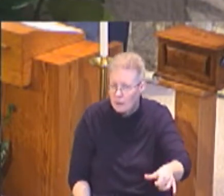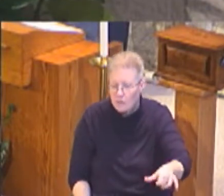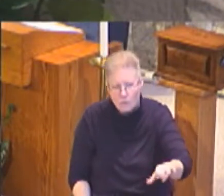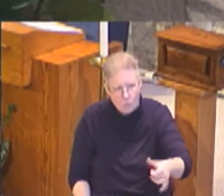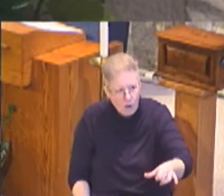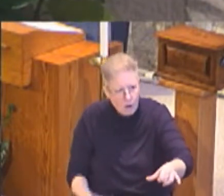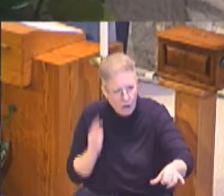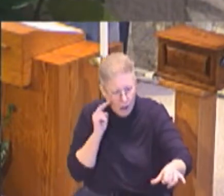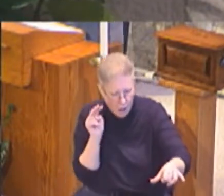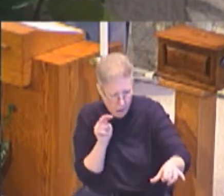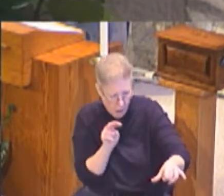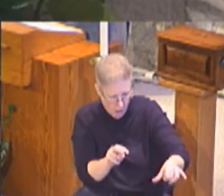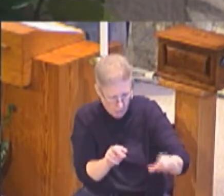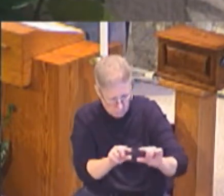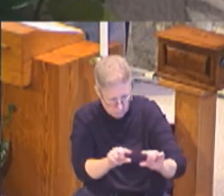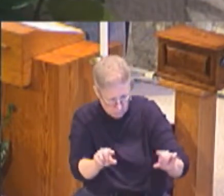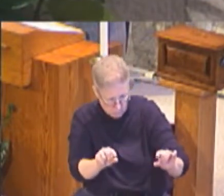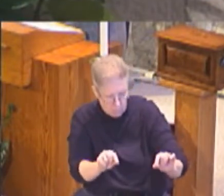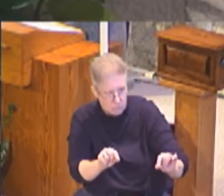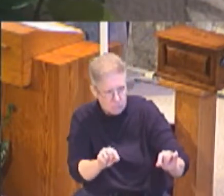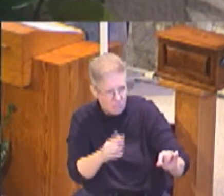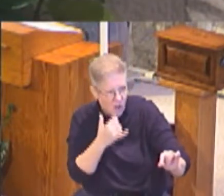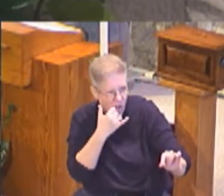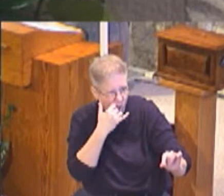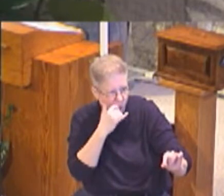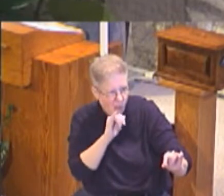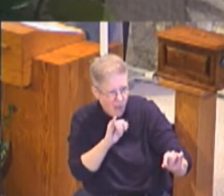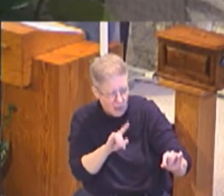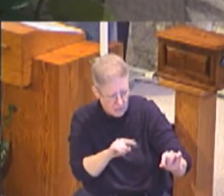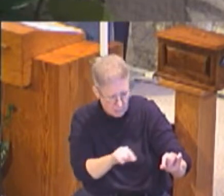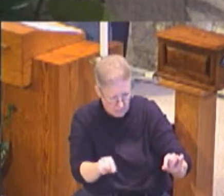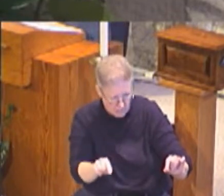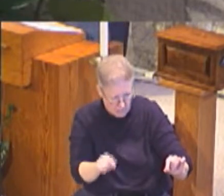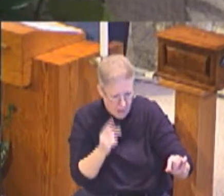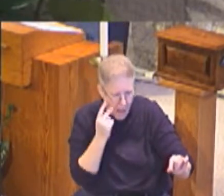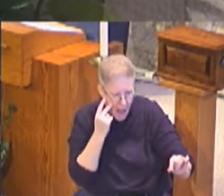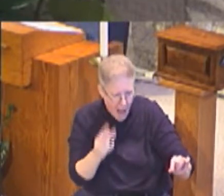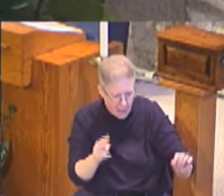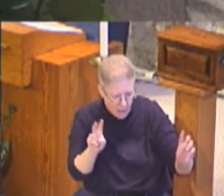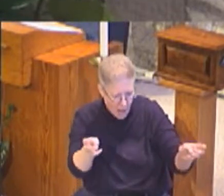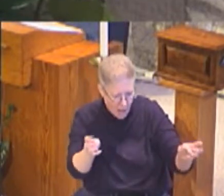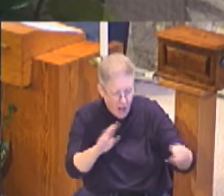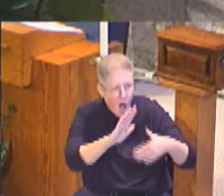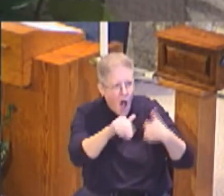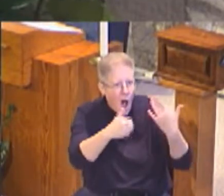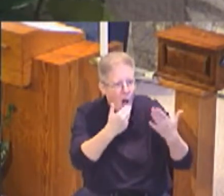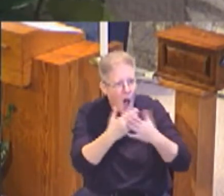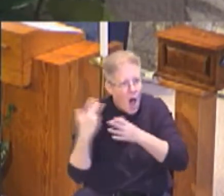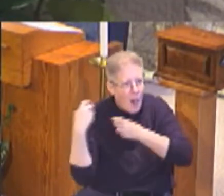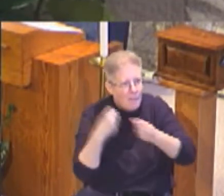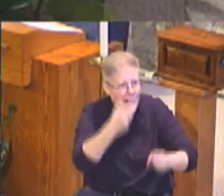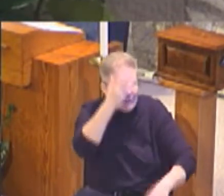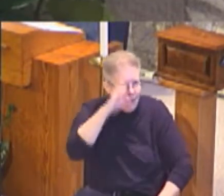I looked at my caller ID, and I saw Almighty God.